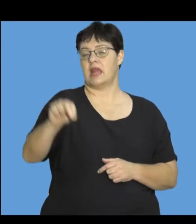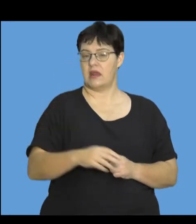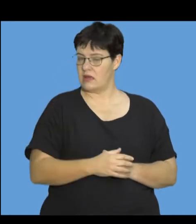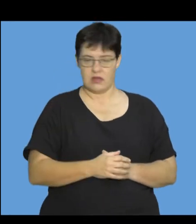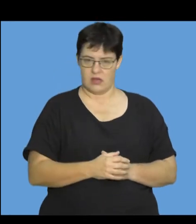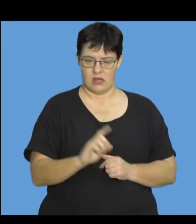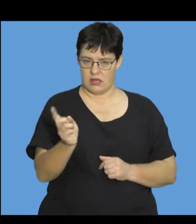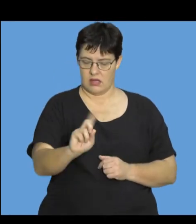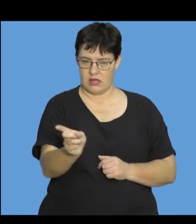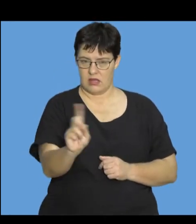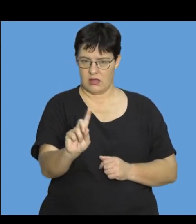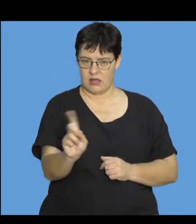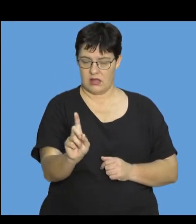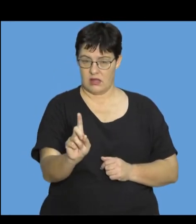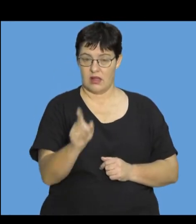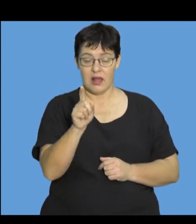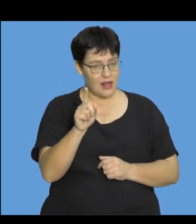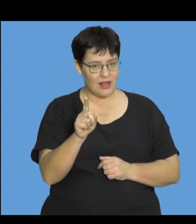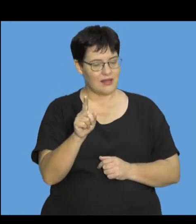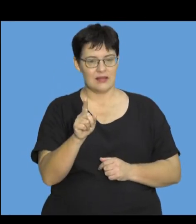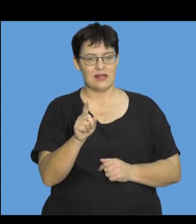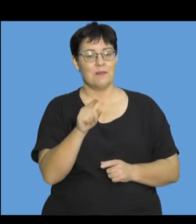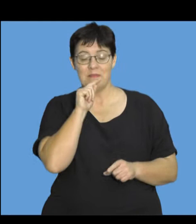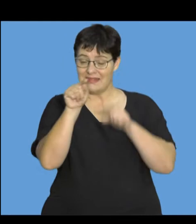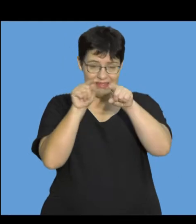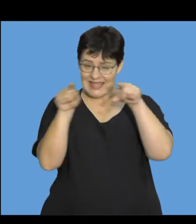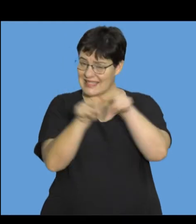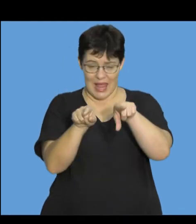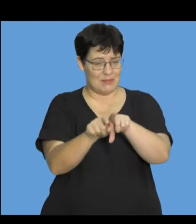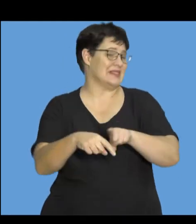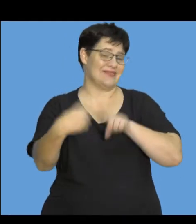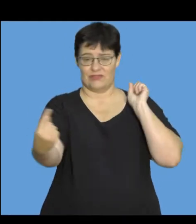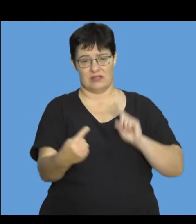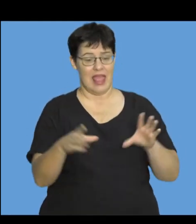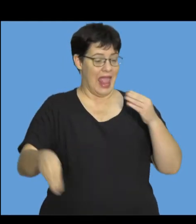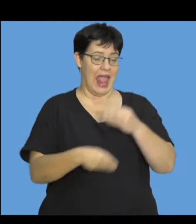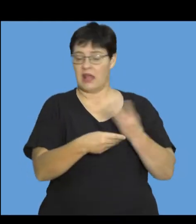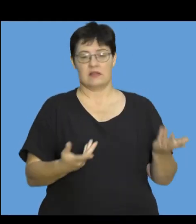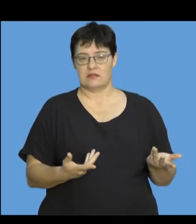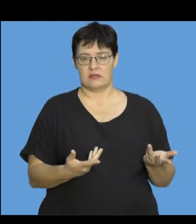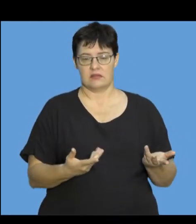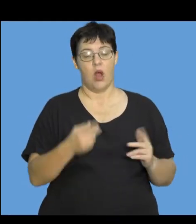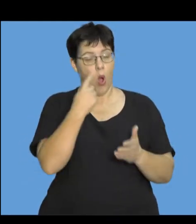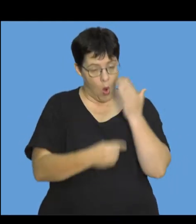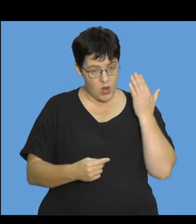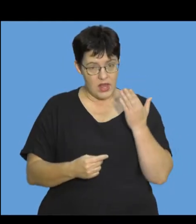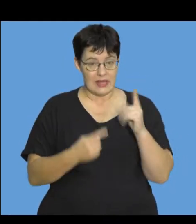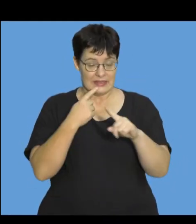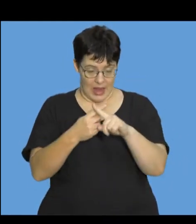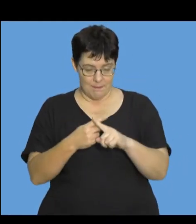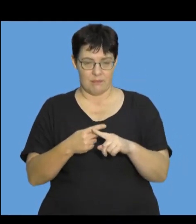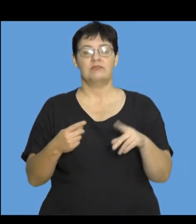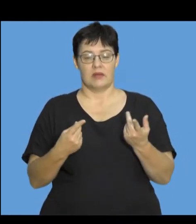m plus n will be mn. These are unlike terms, so you can't add them. Only when you are